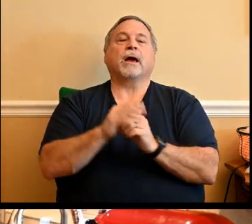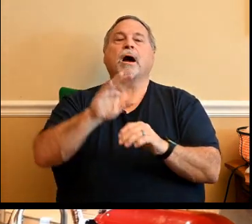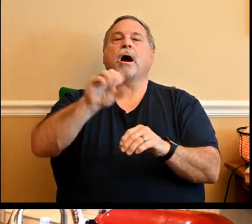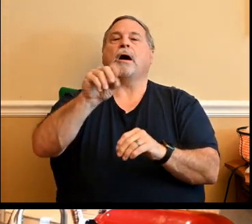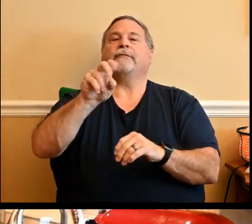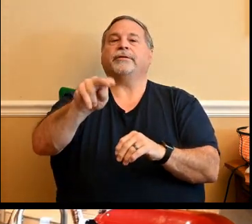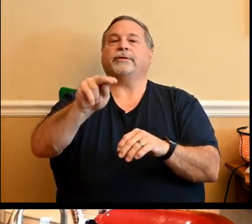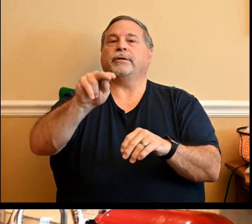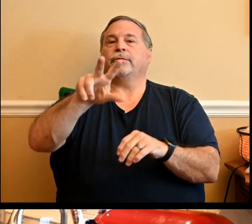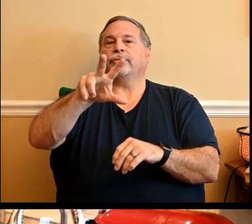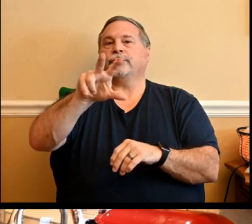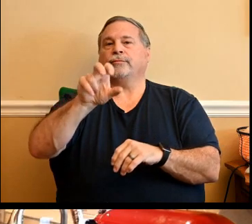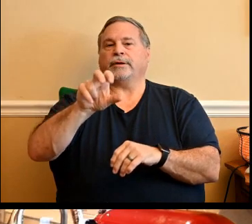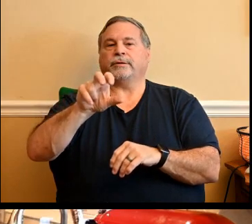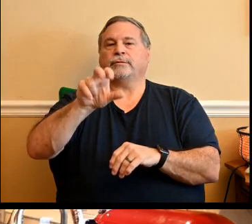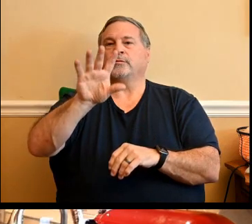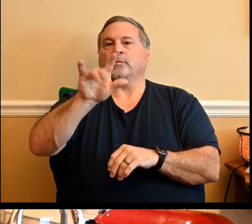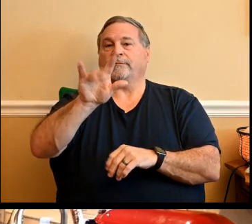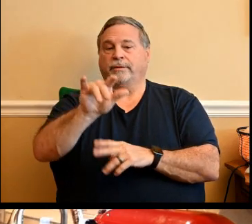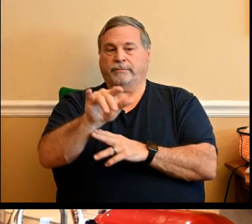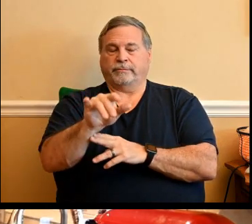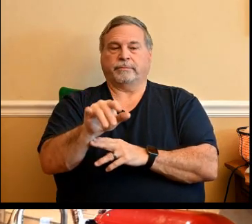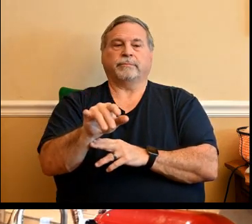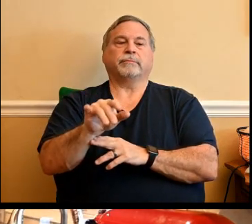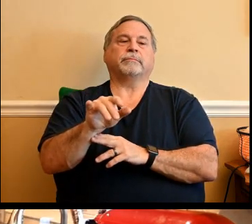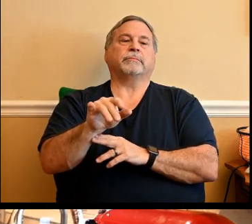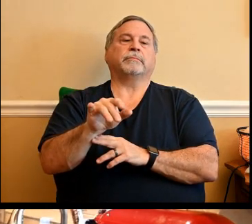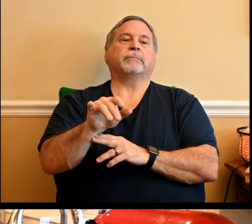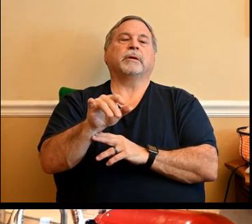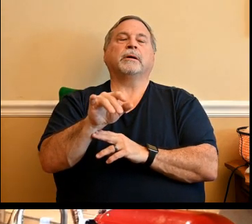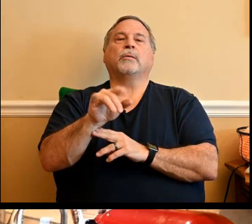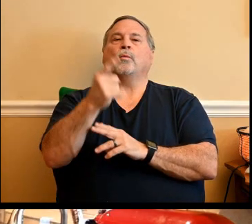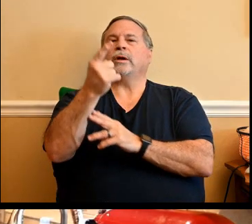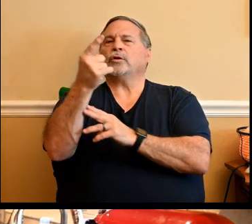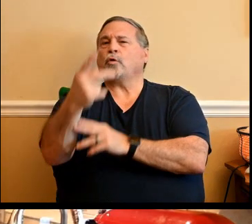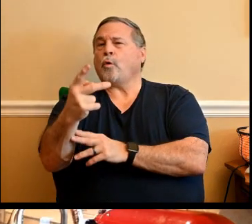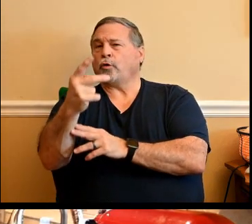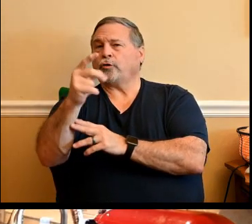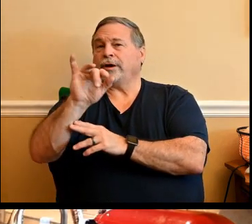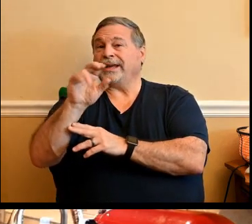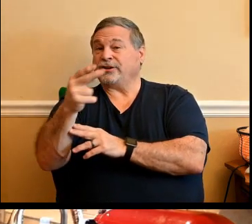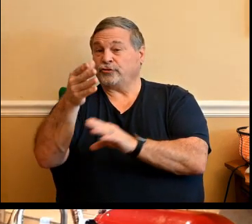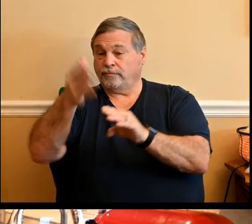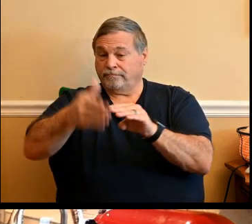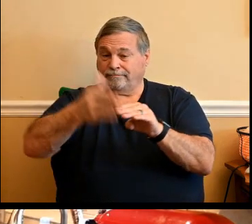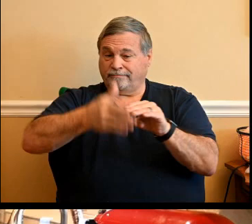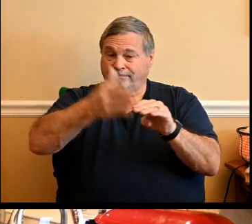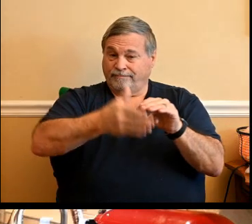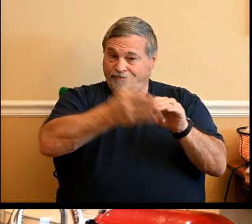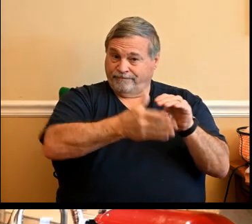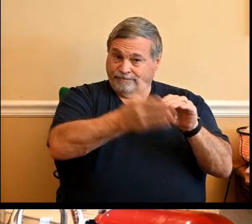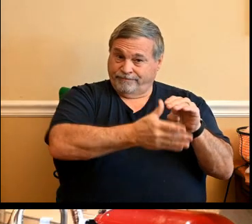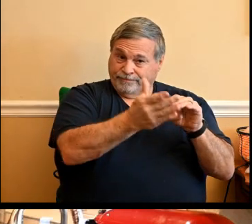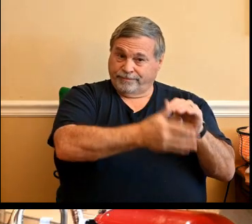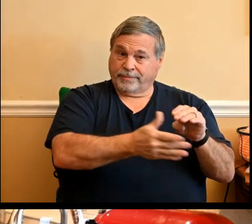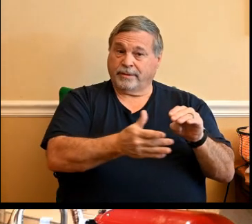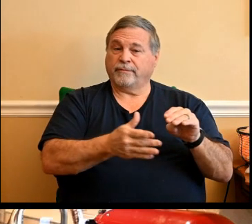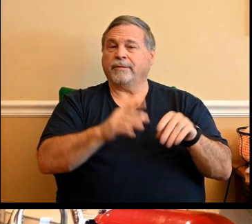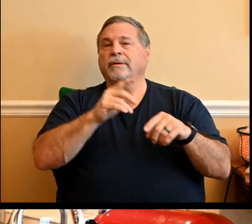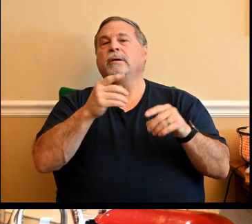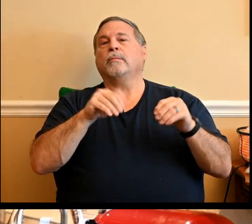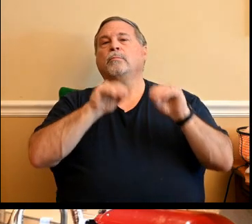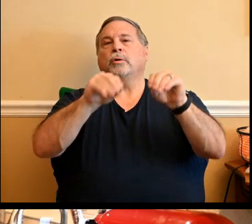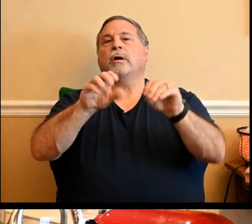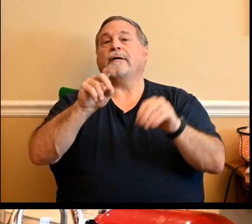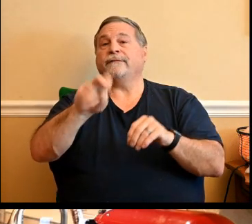set for 325. We're going to put these in, just cut them into probably 1/4 inch, and we're going to put them in the oven for about 15 minutes and